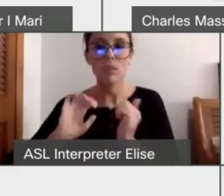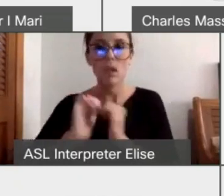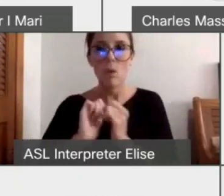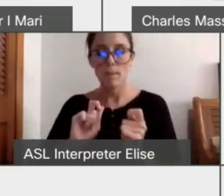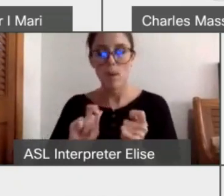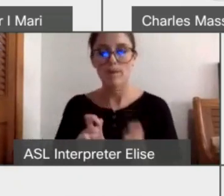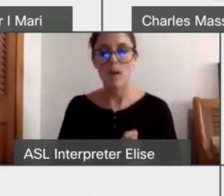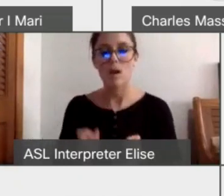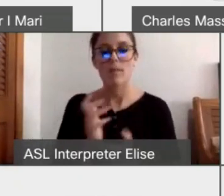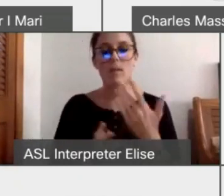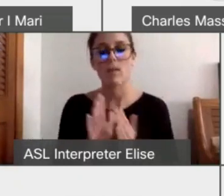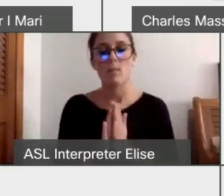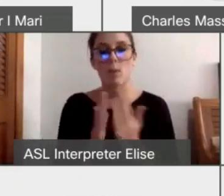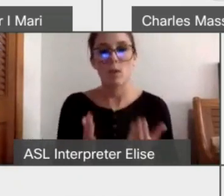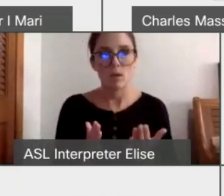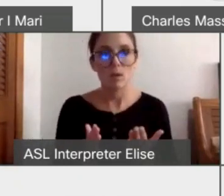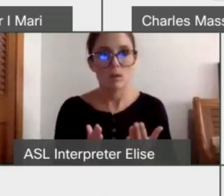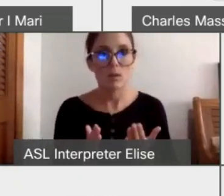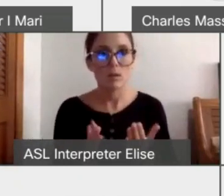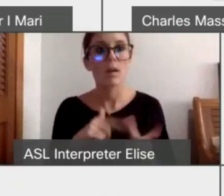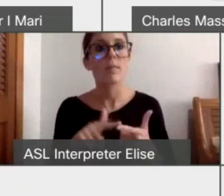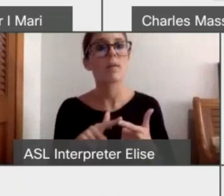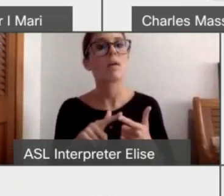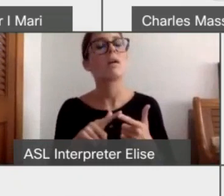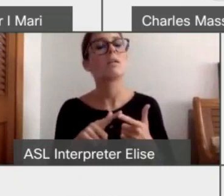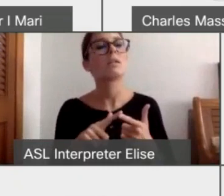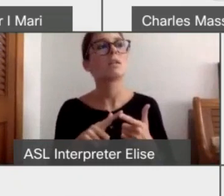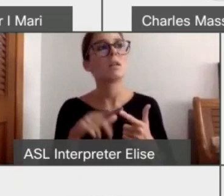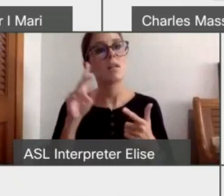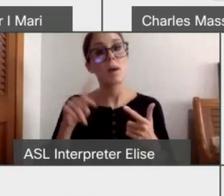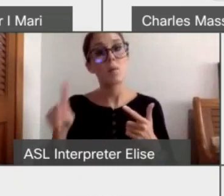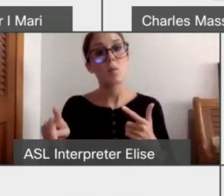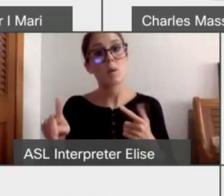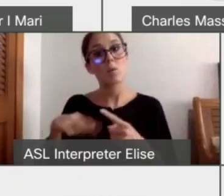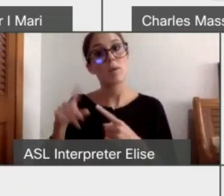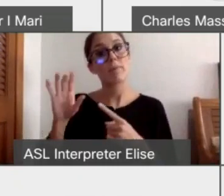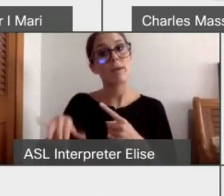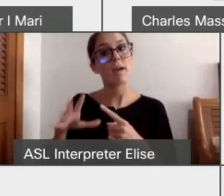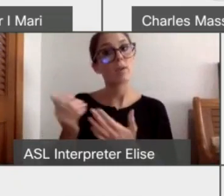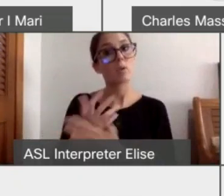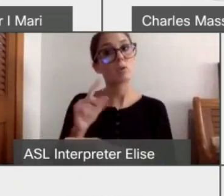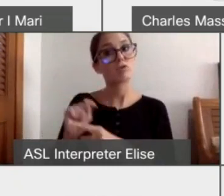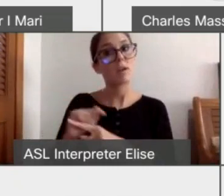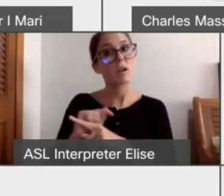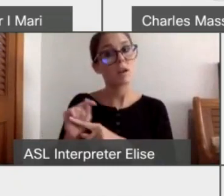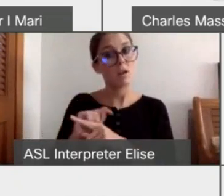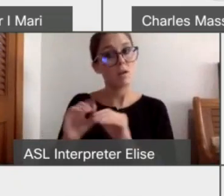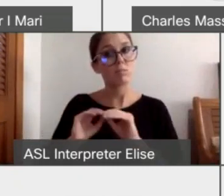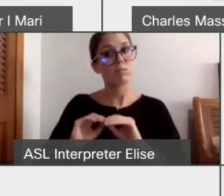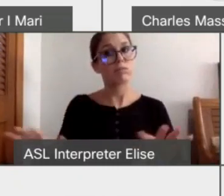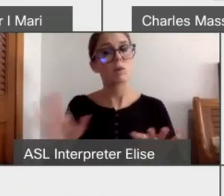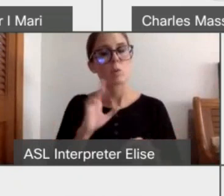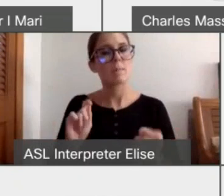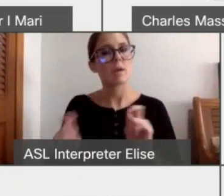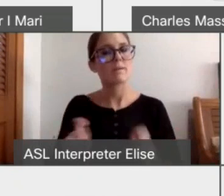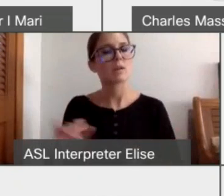the handbook, and then once the PowerPoints and the new training comes out, there's going to be some modifications